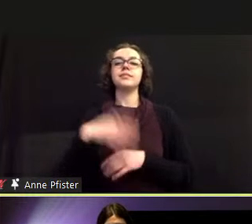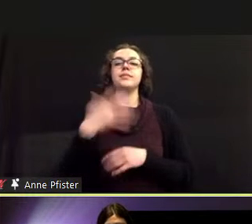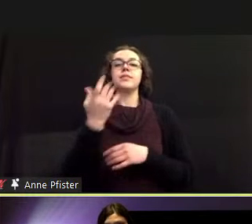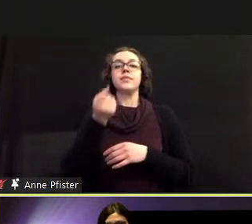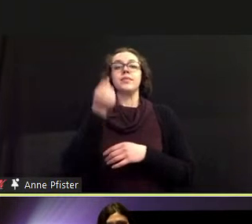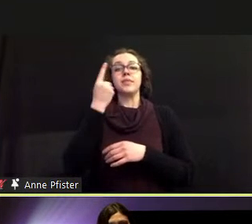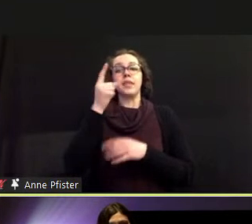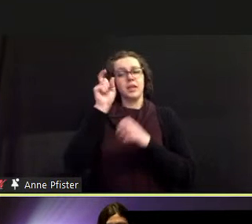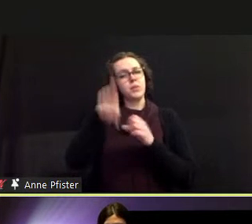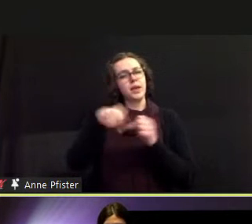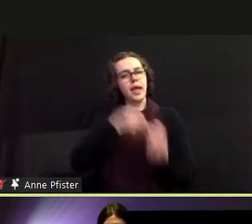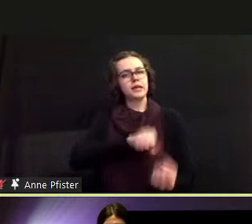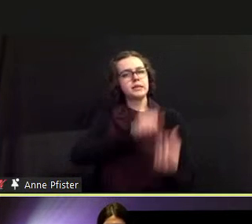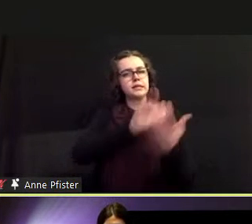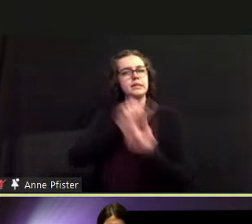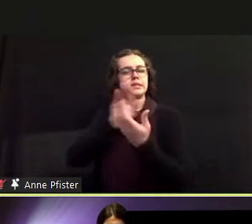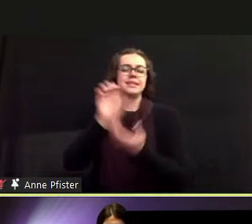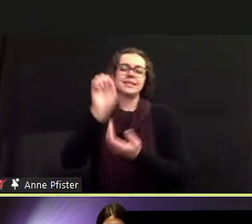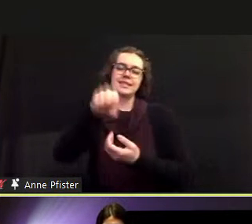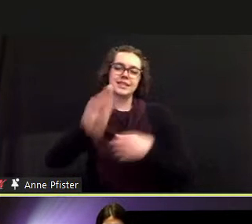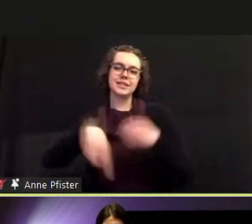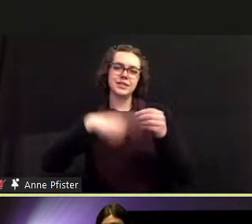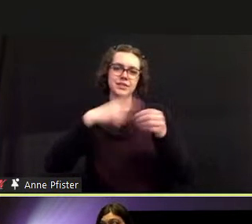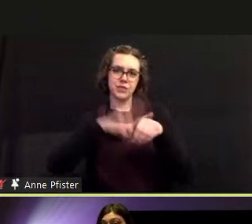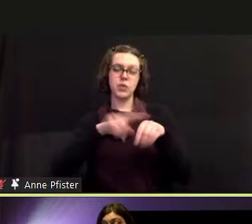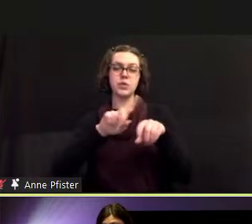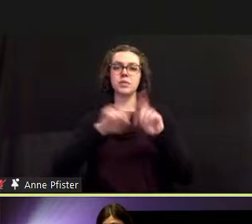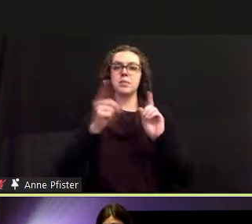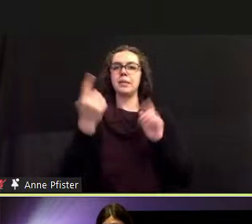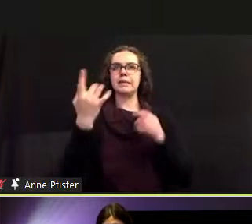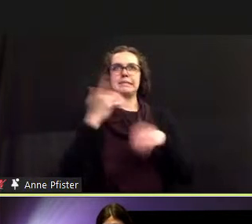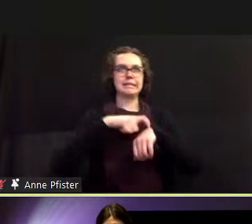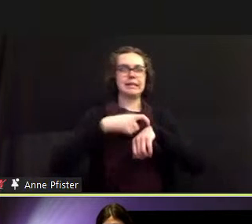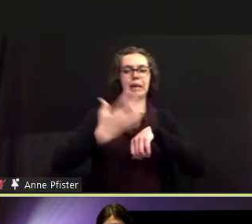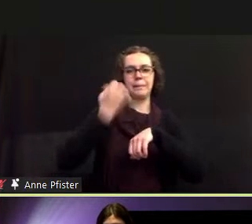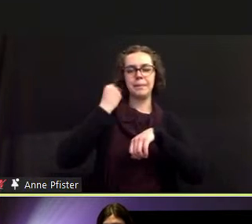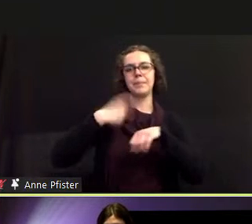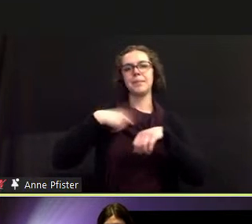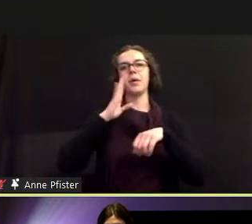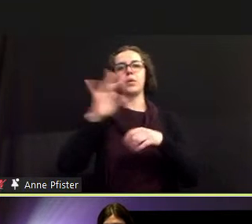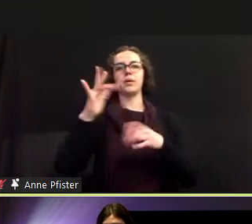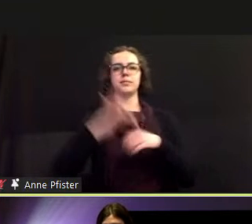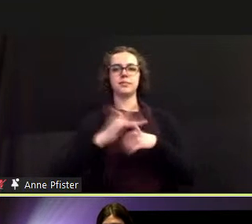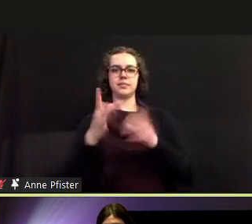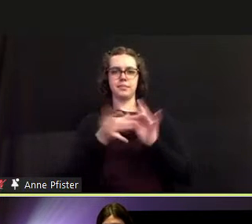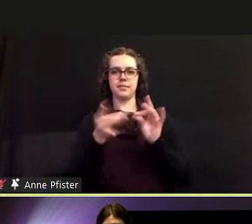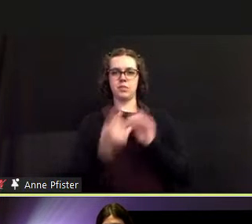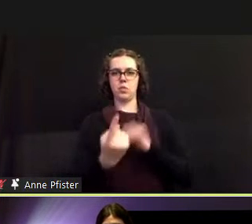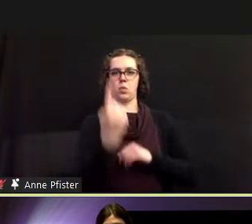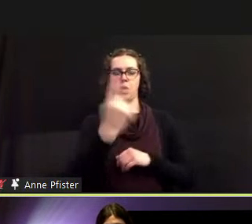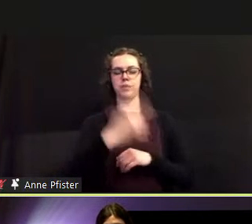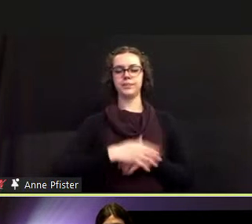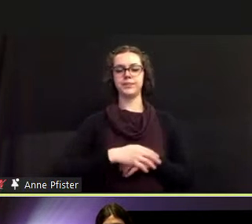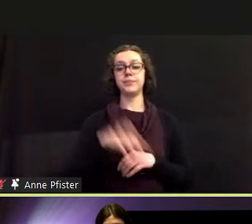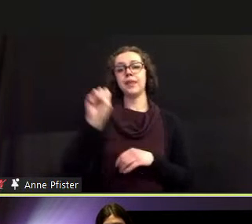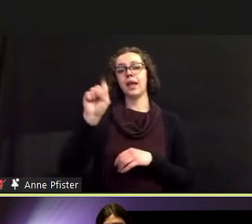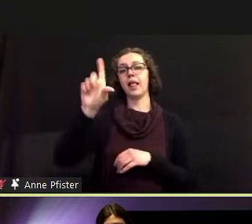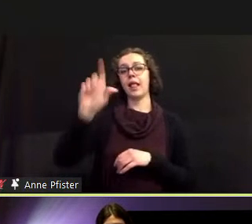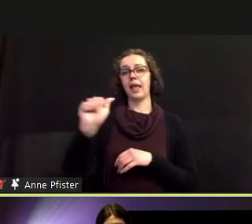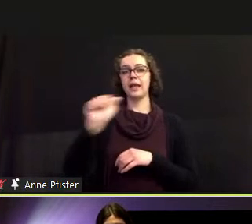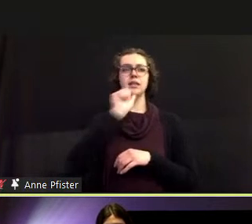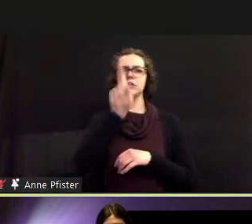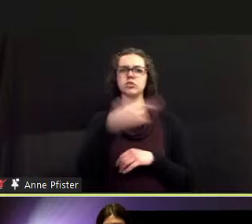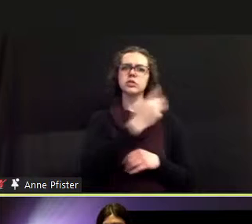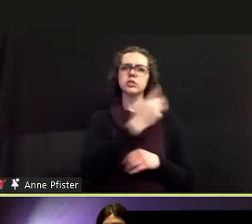due to time, I'll just mention one here. SLA as a whole, rather than just individual members, for example, should consider working closely